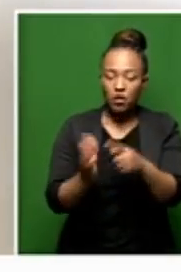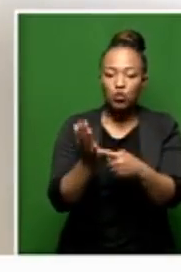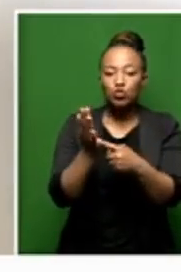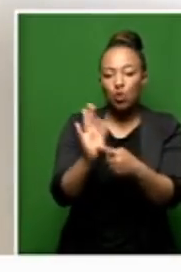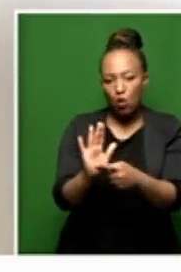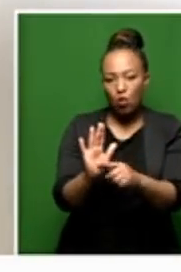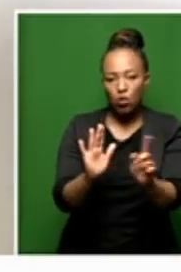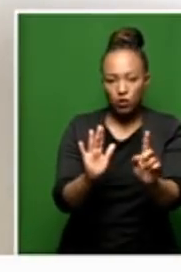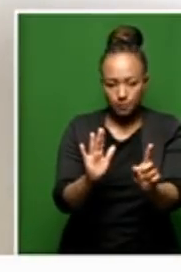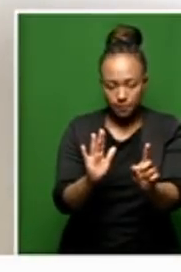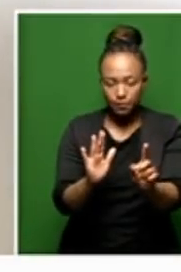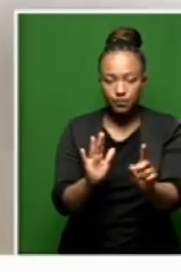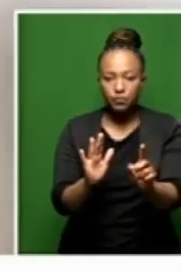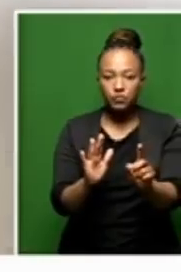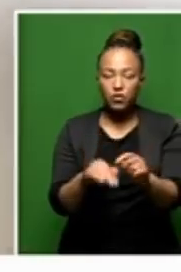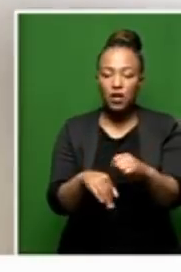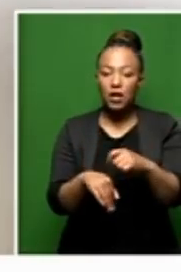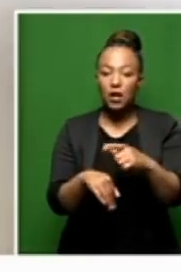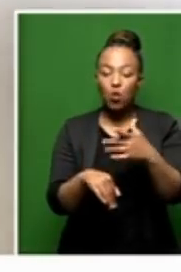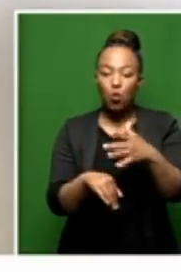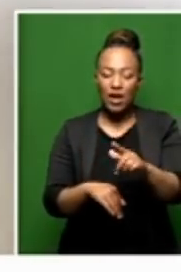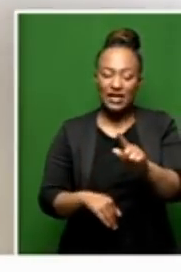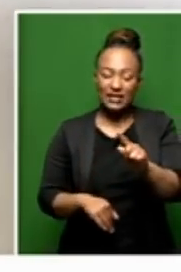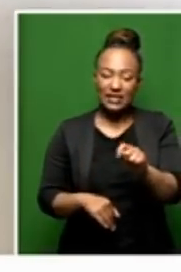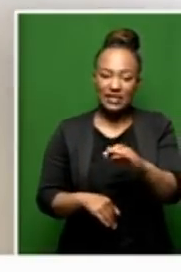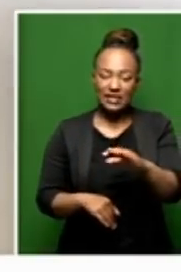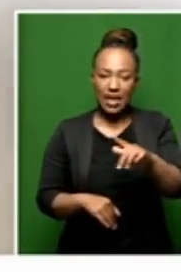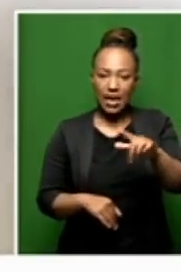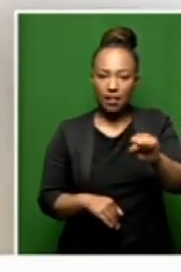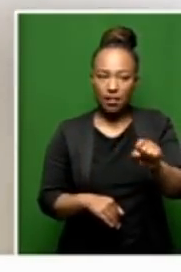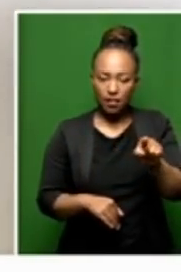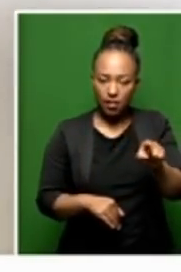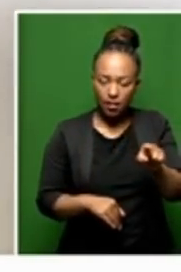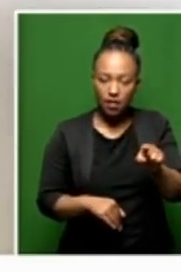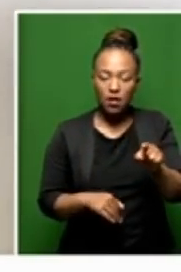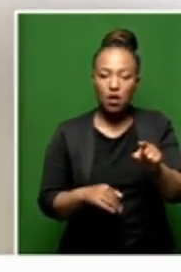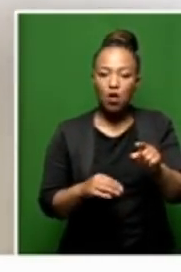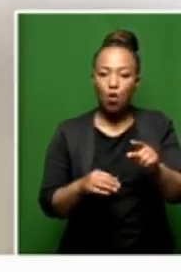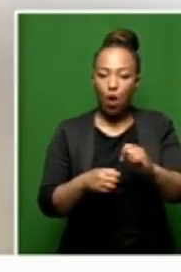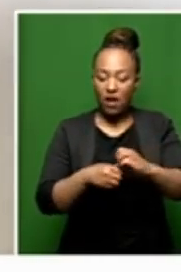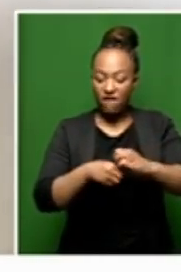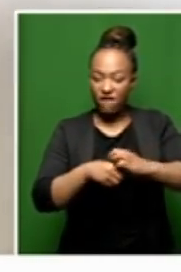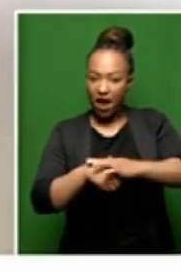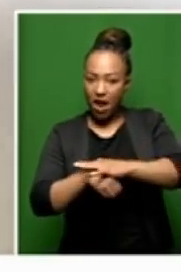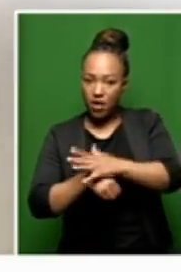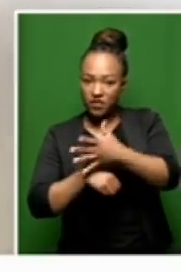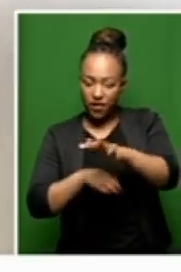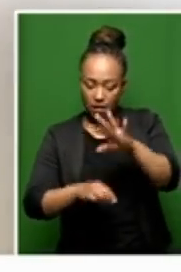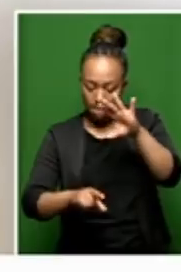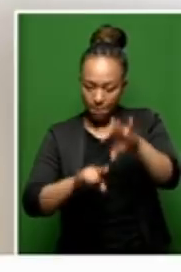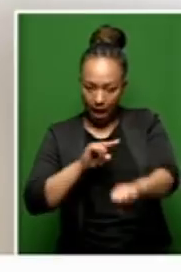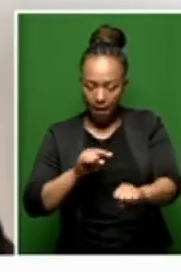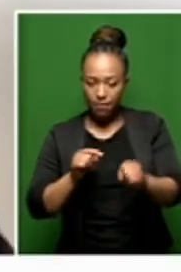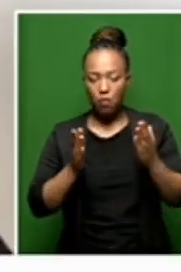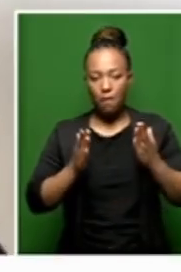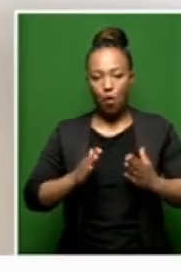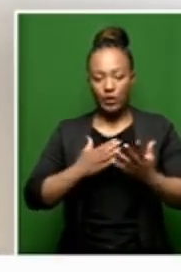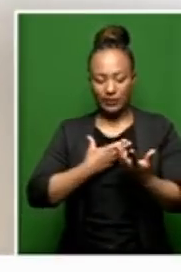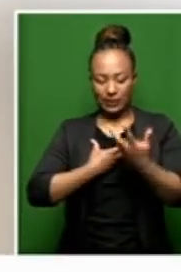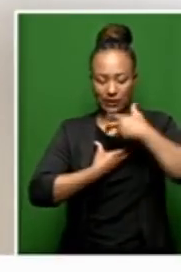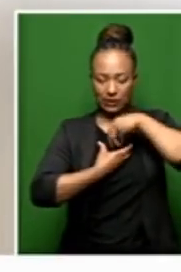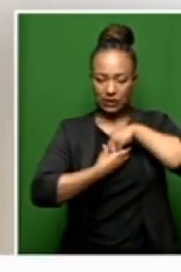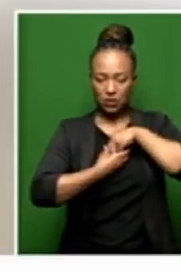that eventually when the T cell immunity picks up, or when the virus is recognized in our body, our body